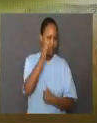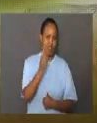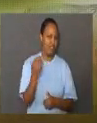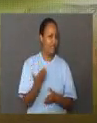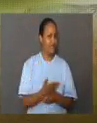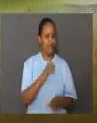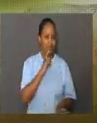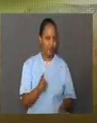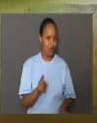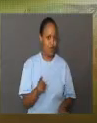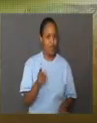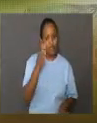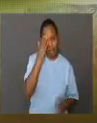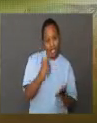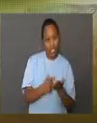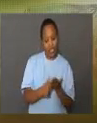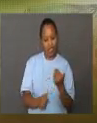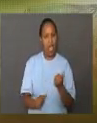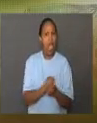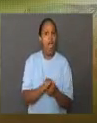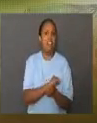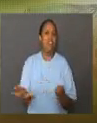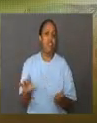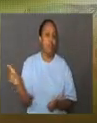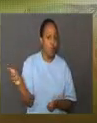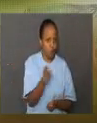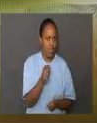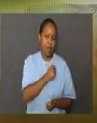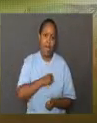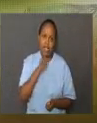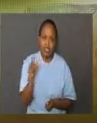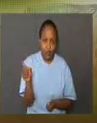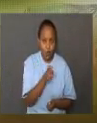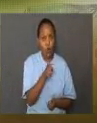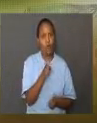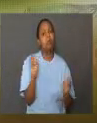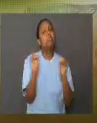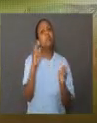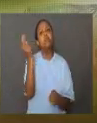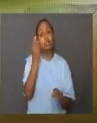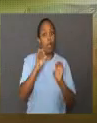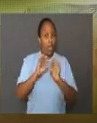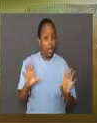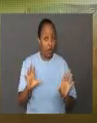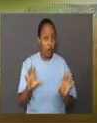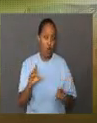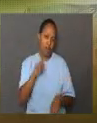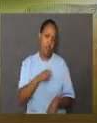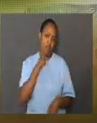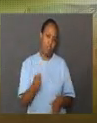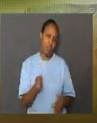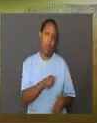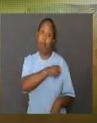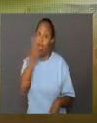This is because your attack is destructive, unkind, and serves no useful purpose. In